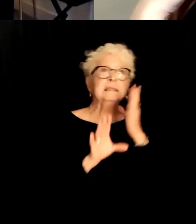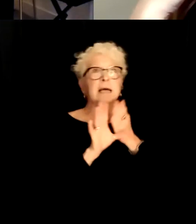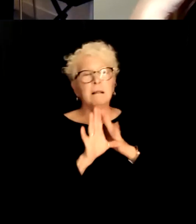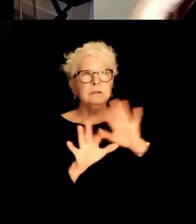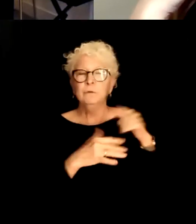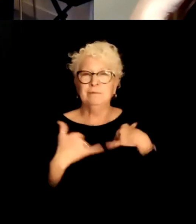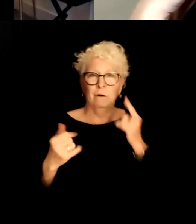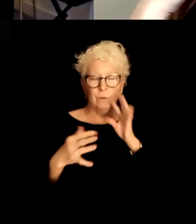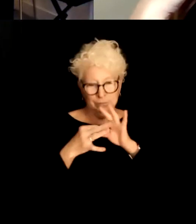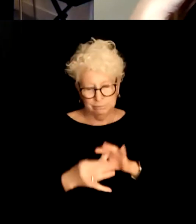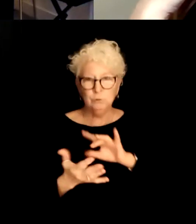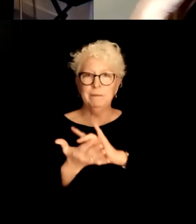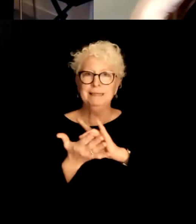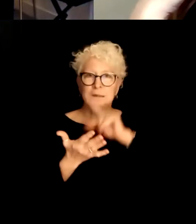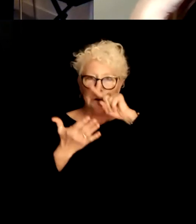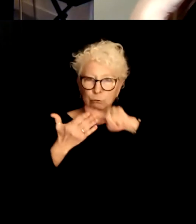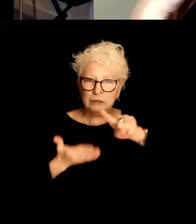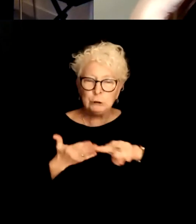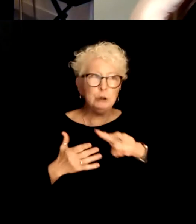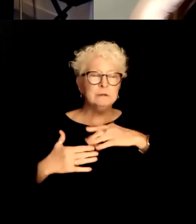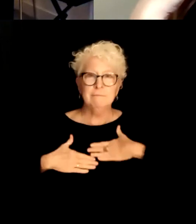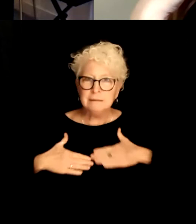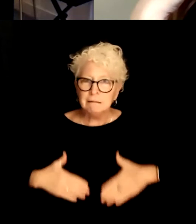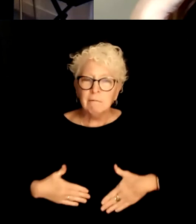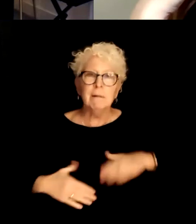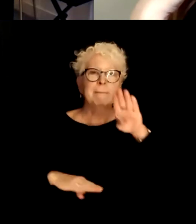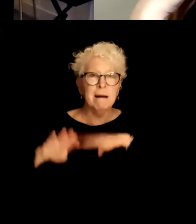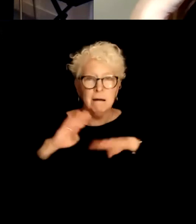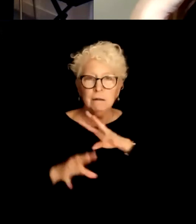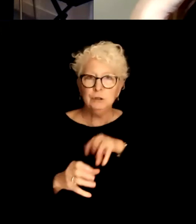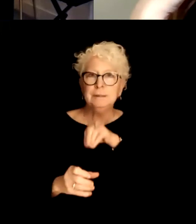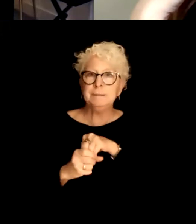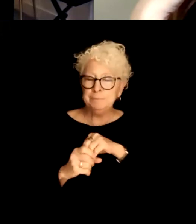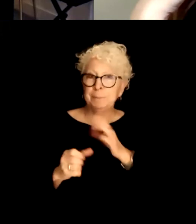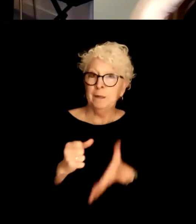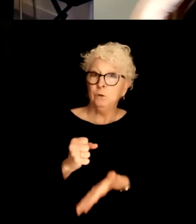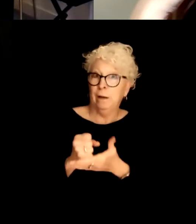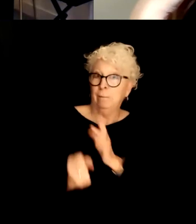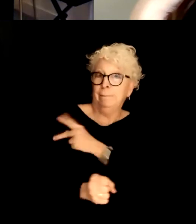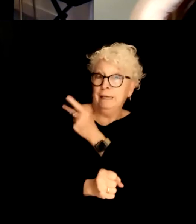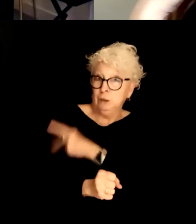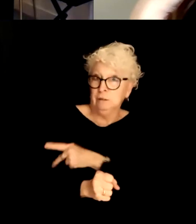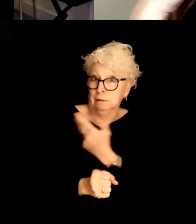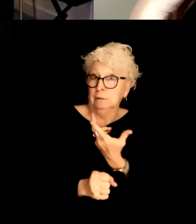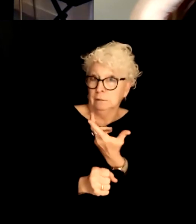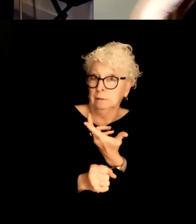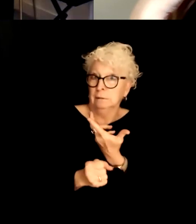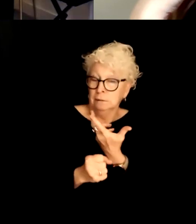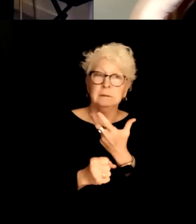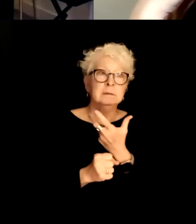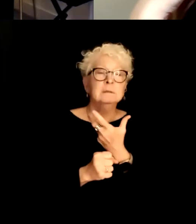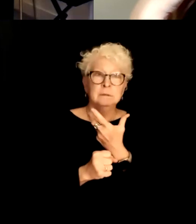COVID and really defending those patients. And for the most part, I think that's going to cause a